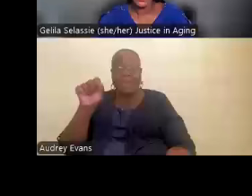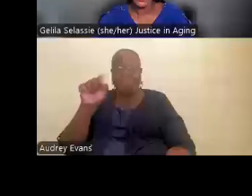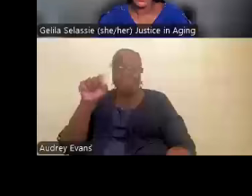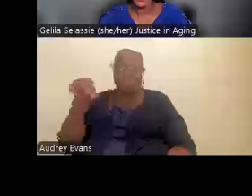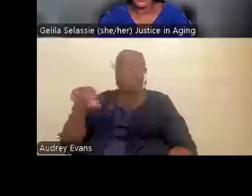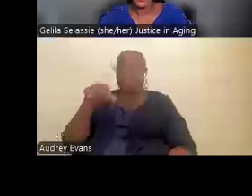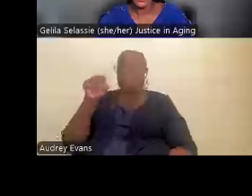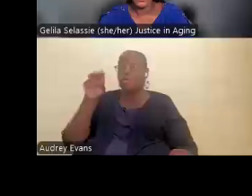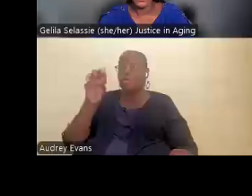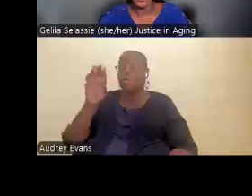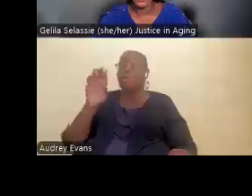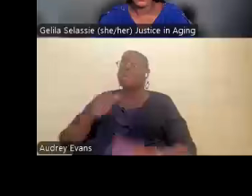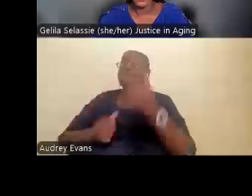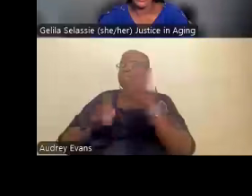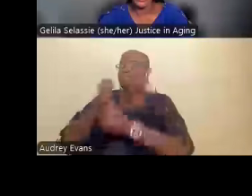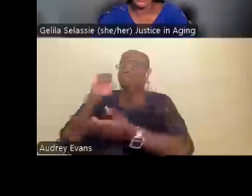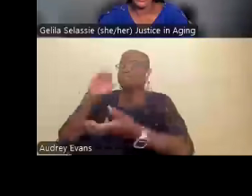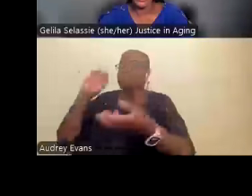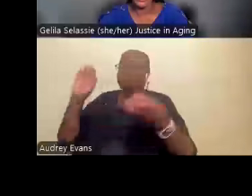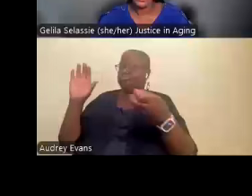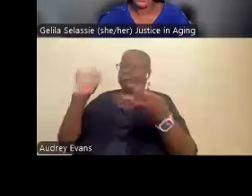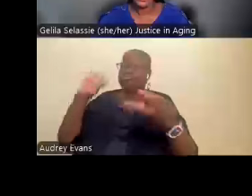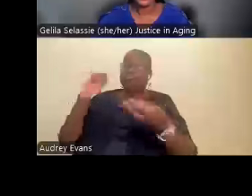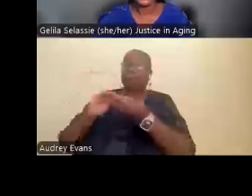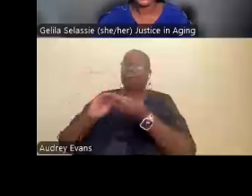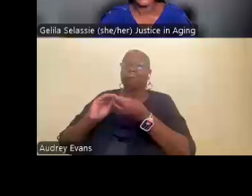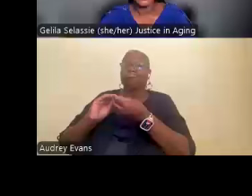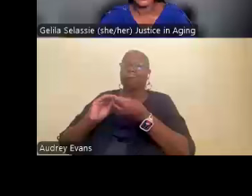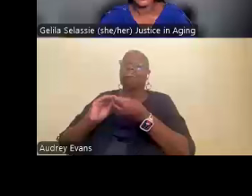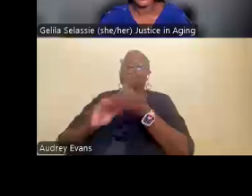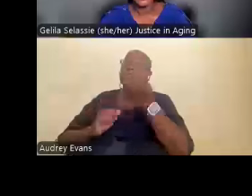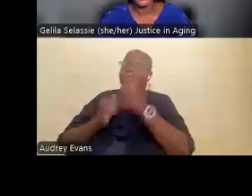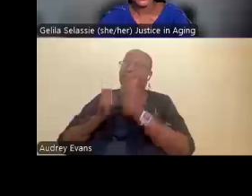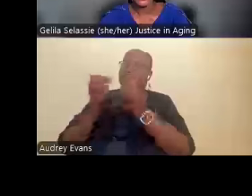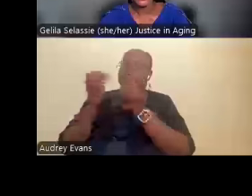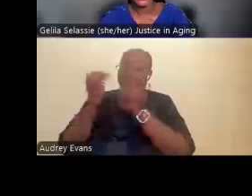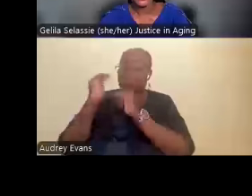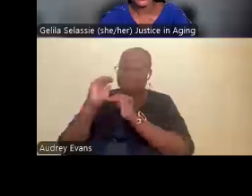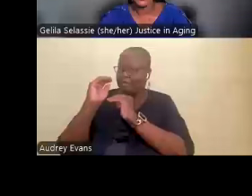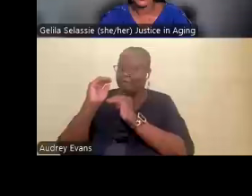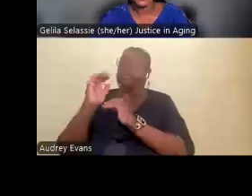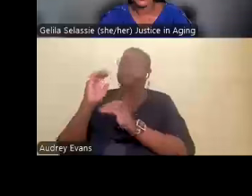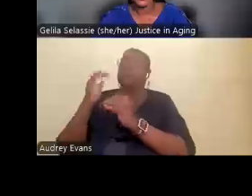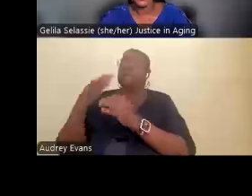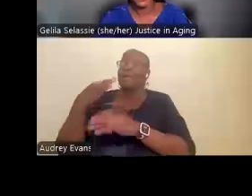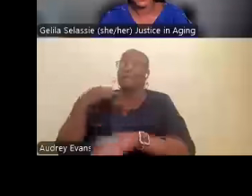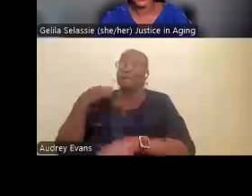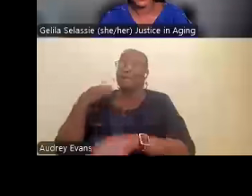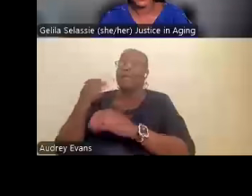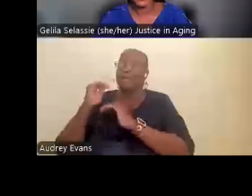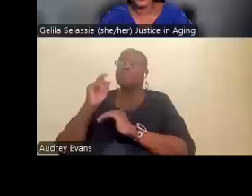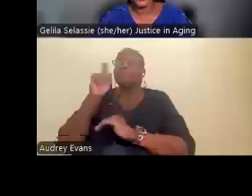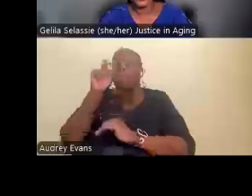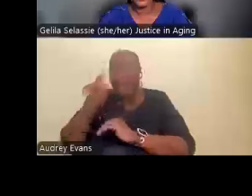QMB, again, is the most comprehensive, but it also has the most restrictive eligibility limits. You have to